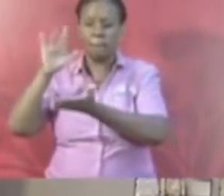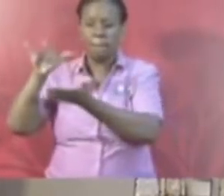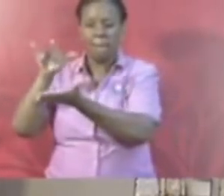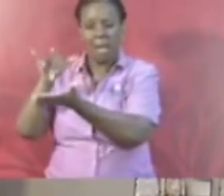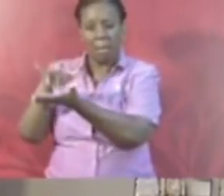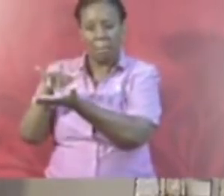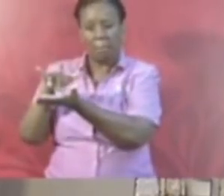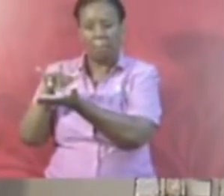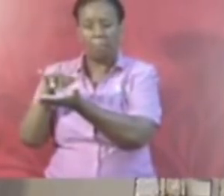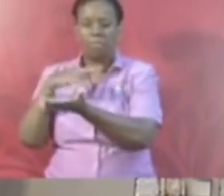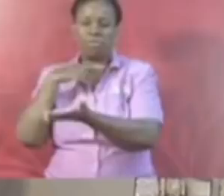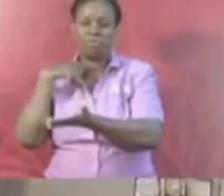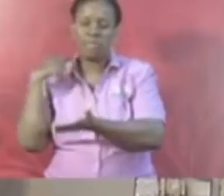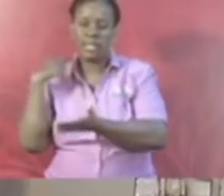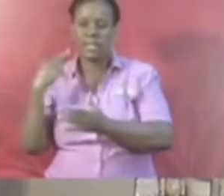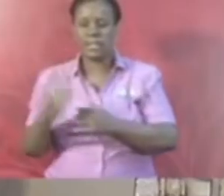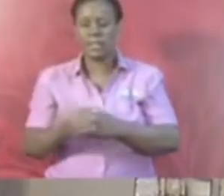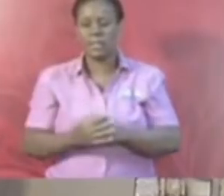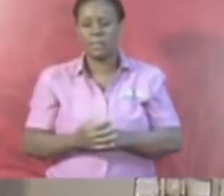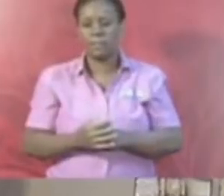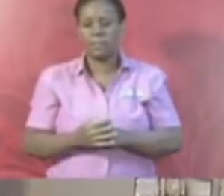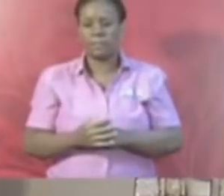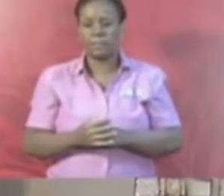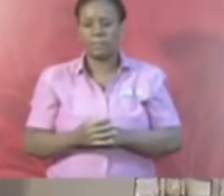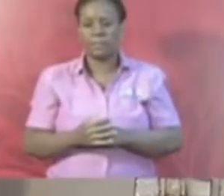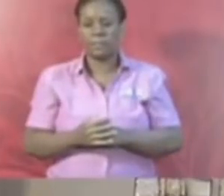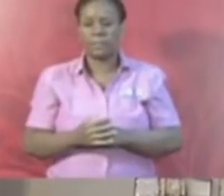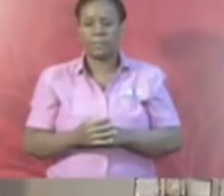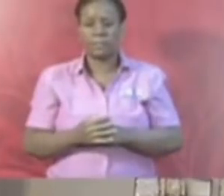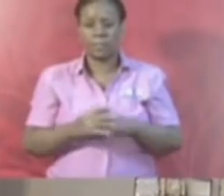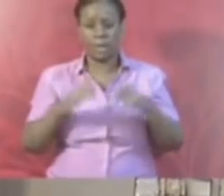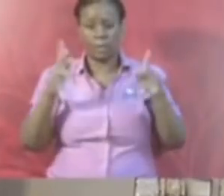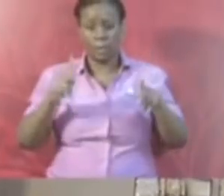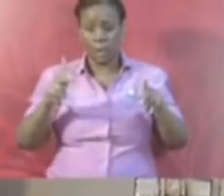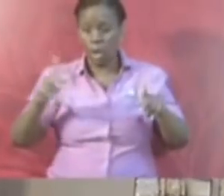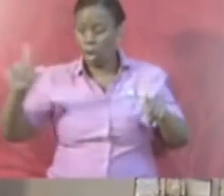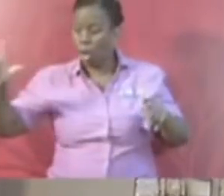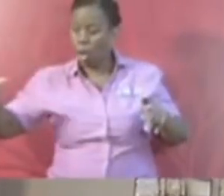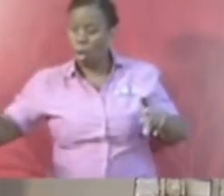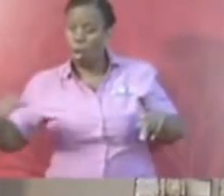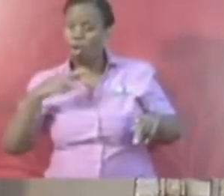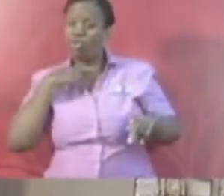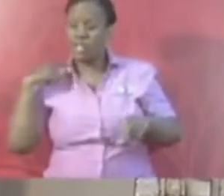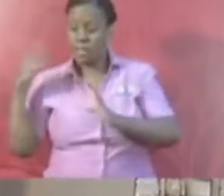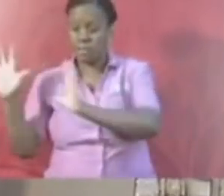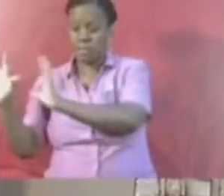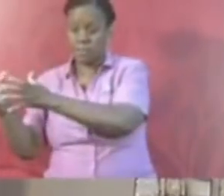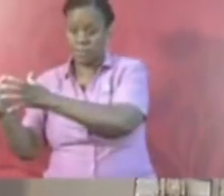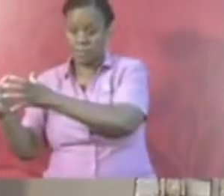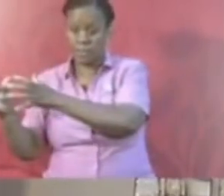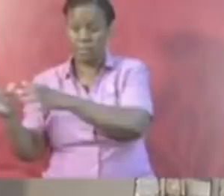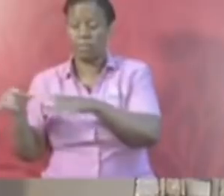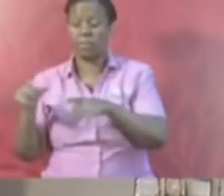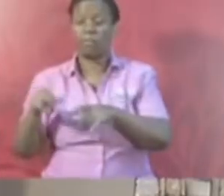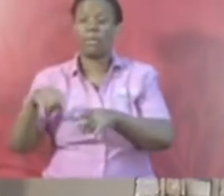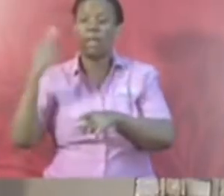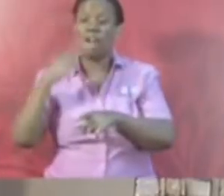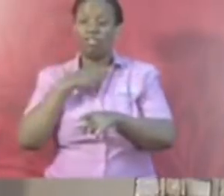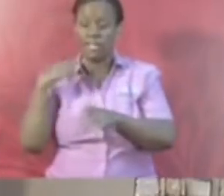different manner, to persons who are in a low-risk category. These categories would be determined by the Ministry of